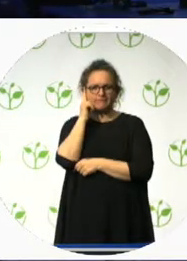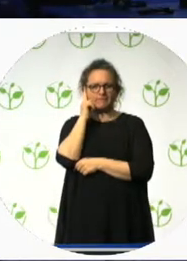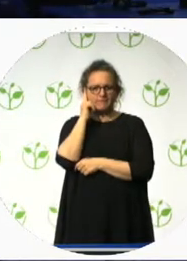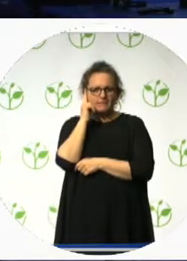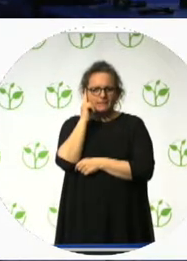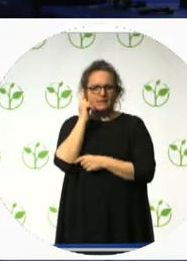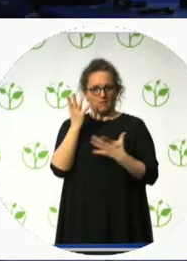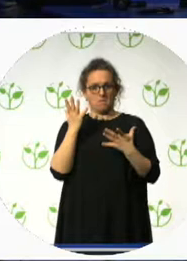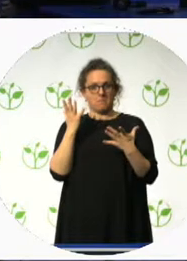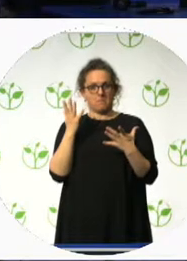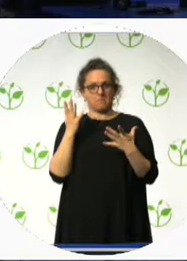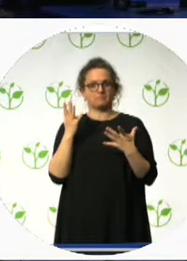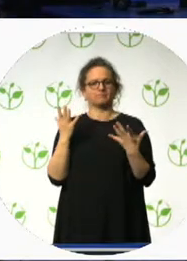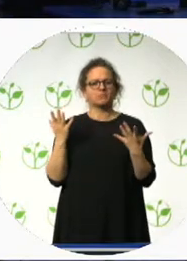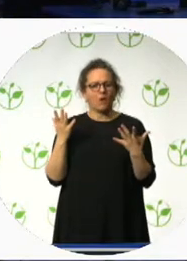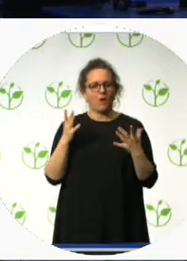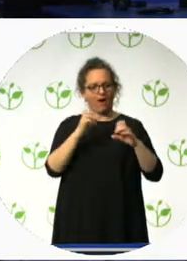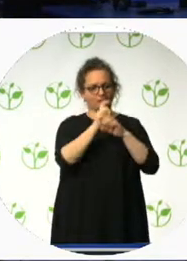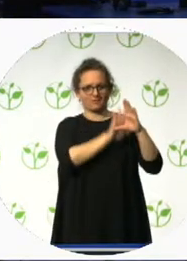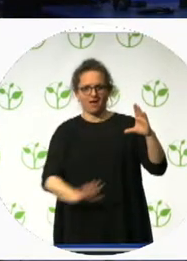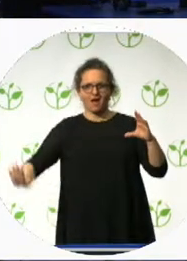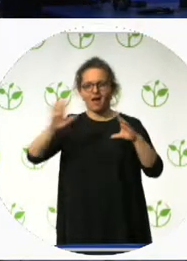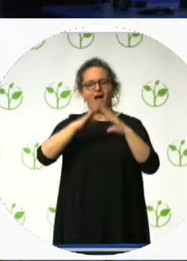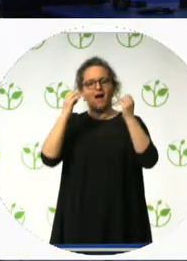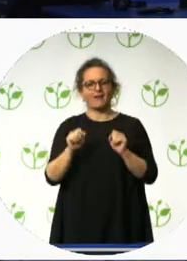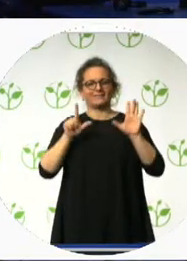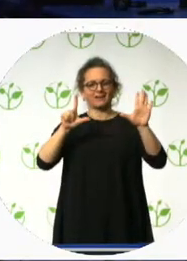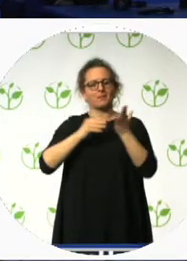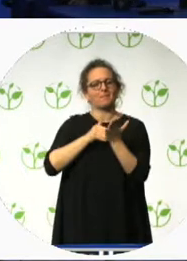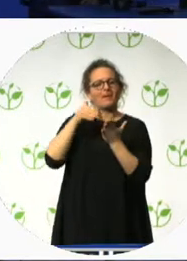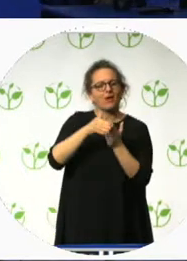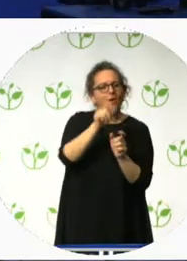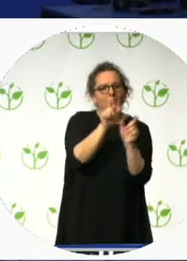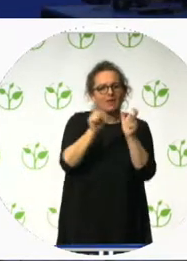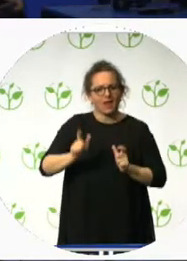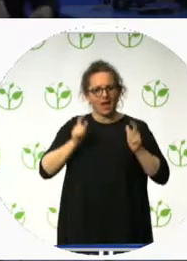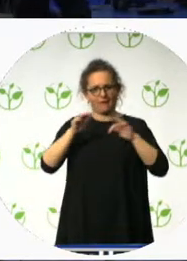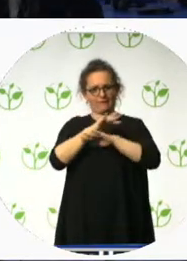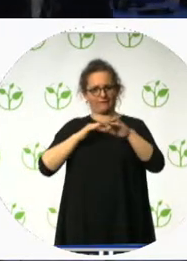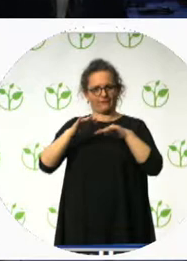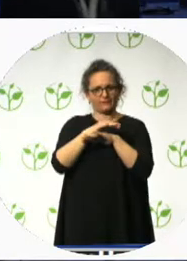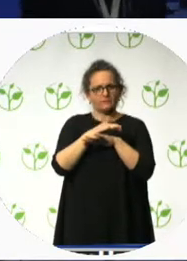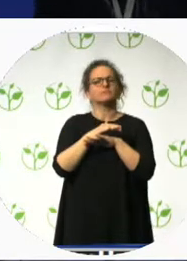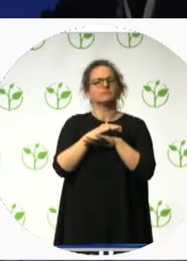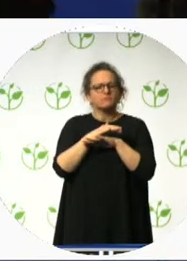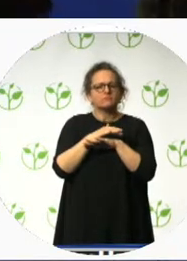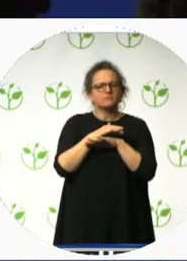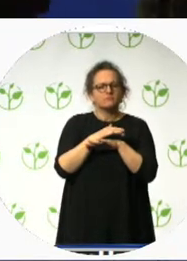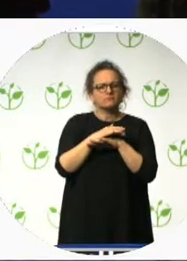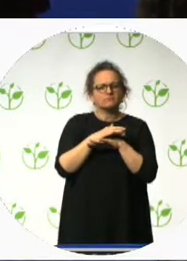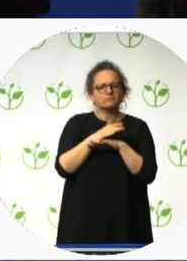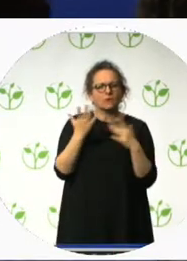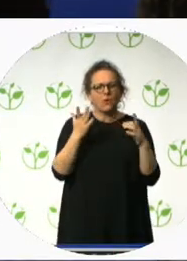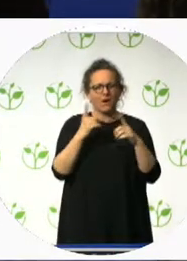inhabitants. And we belong to one of the richest countries of the world, but 35% of